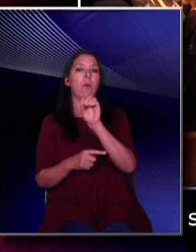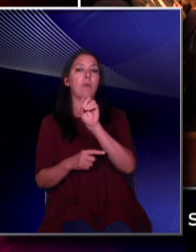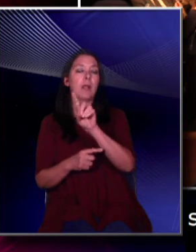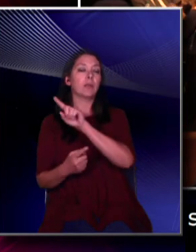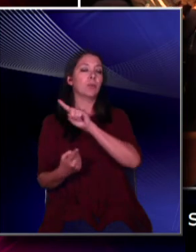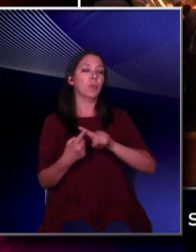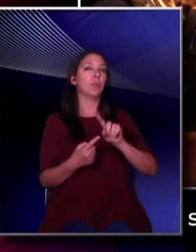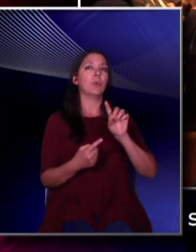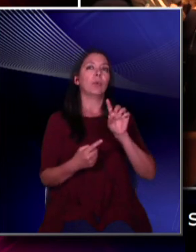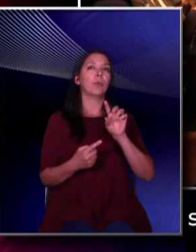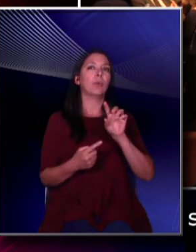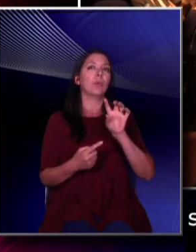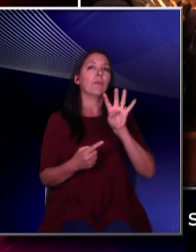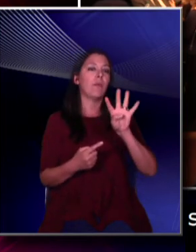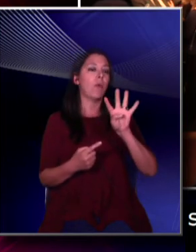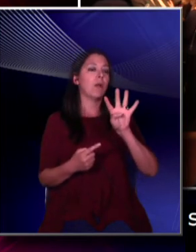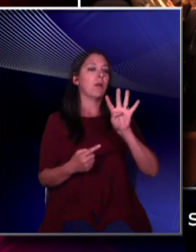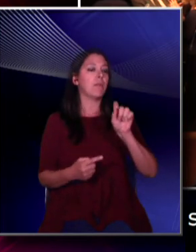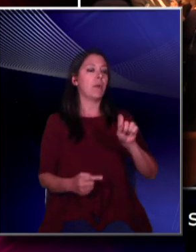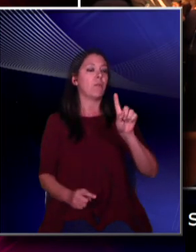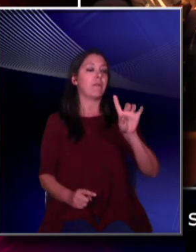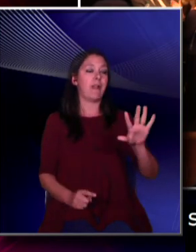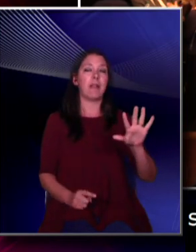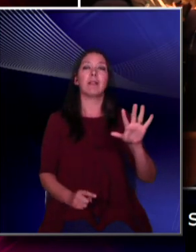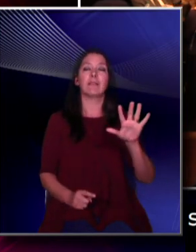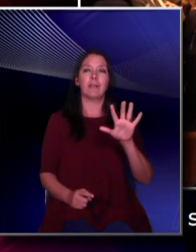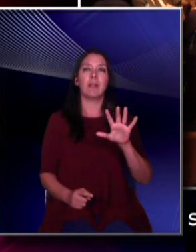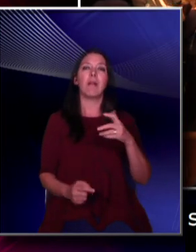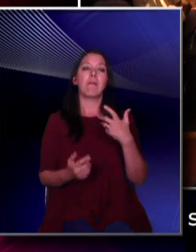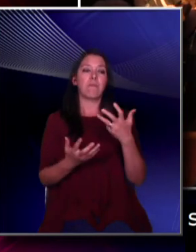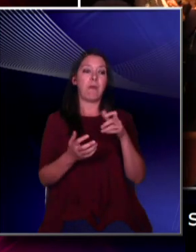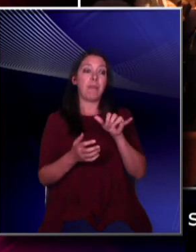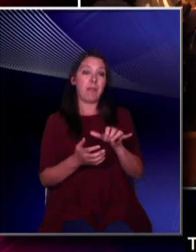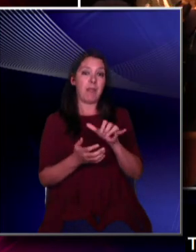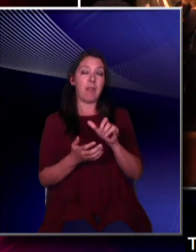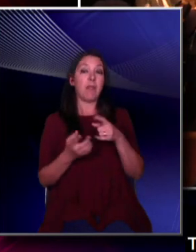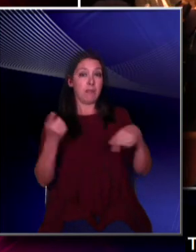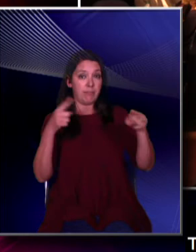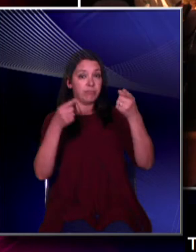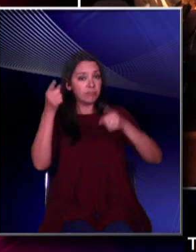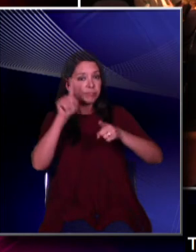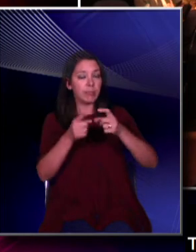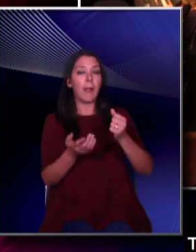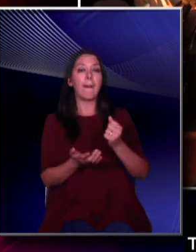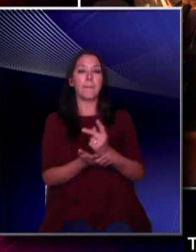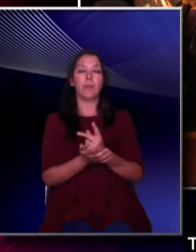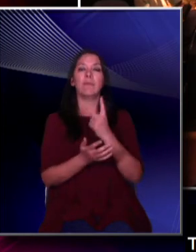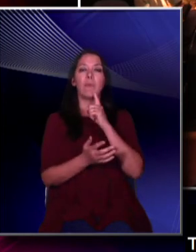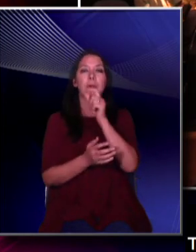4.15. I would like to go ahead and vote to approve. One moment.